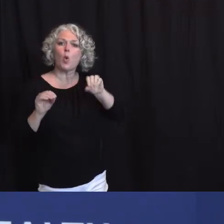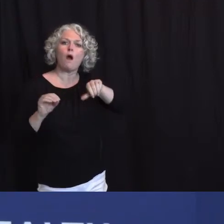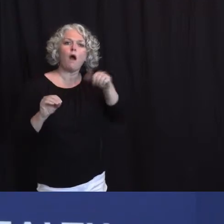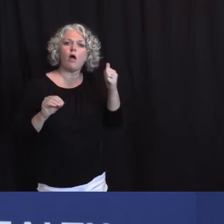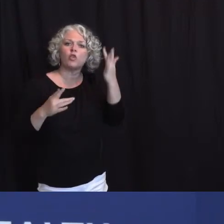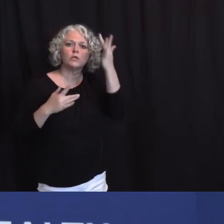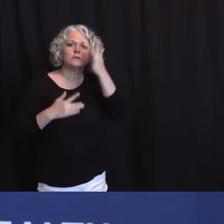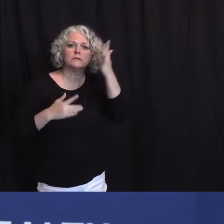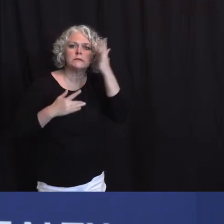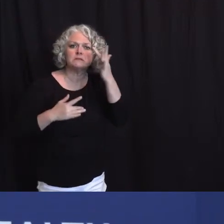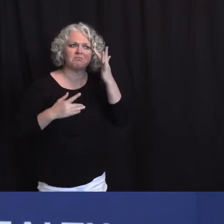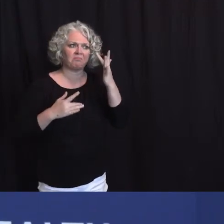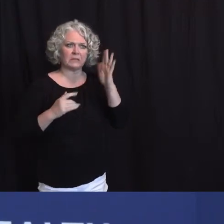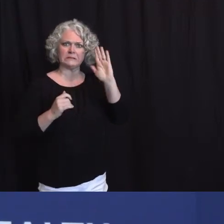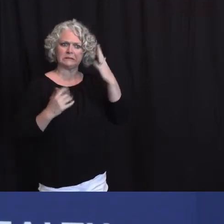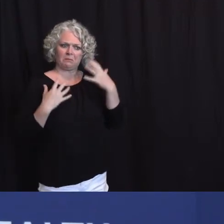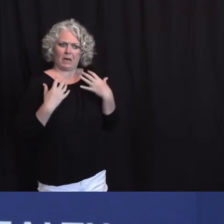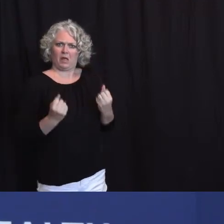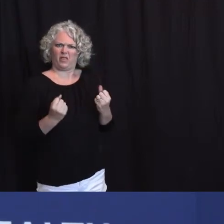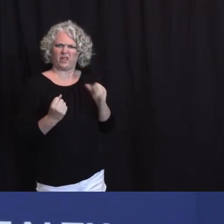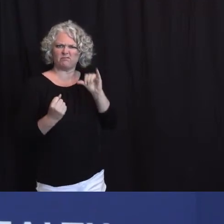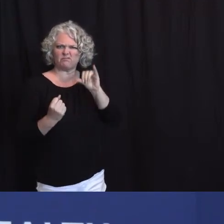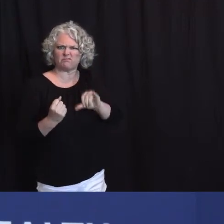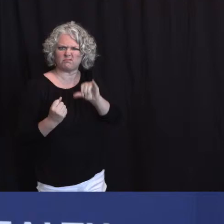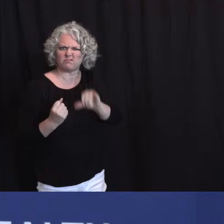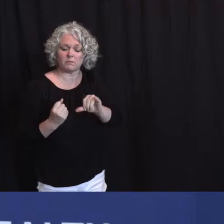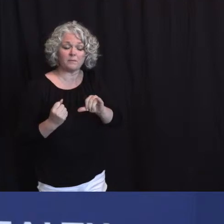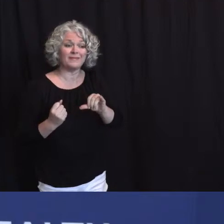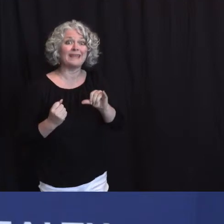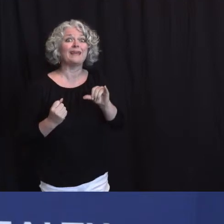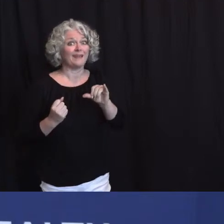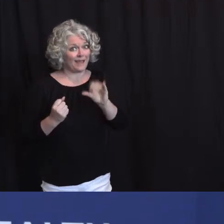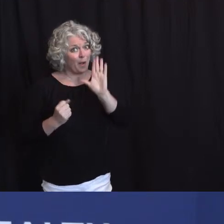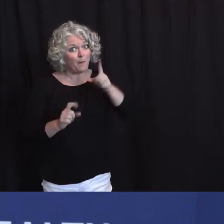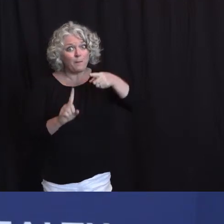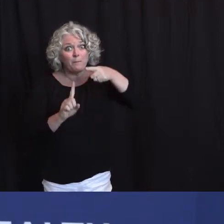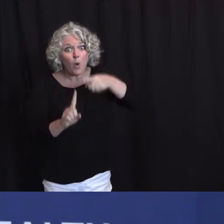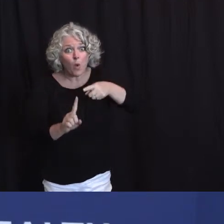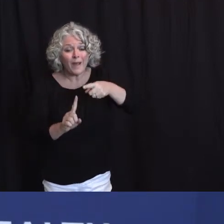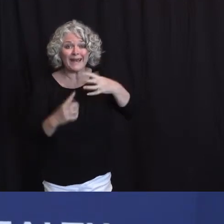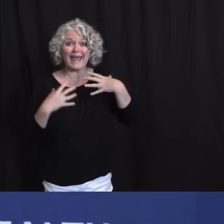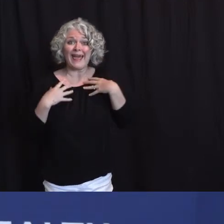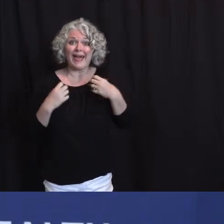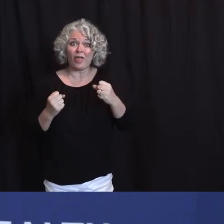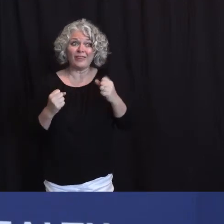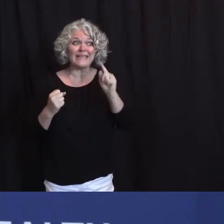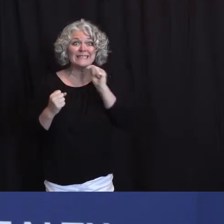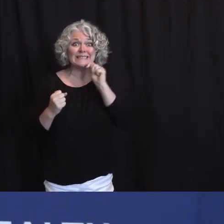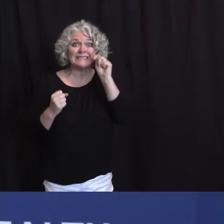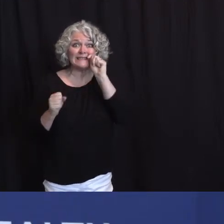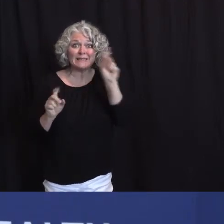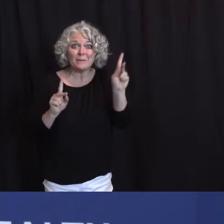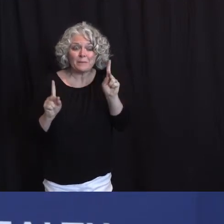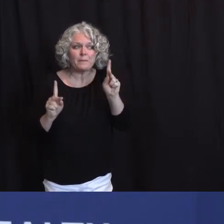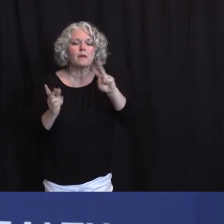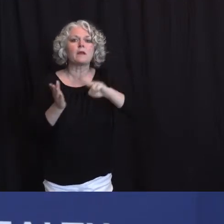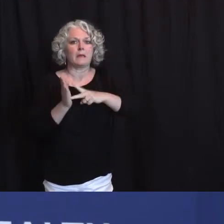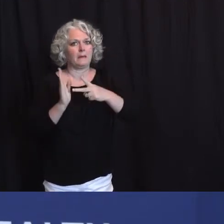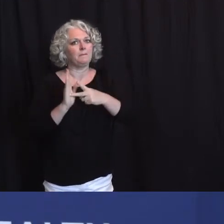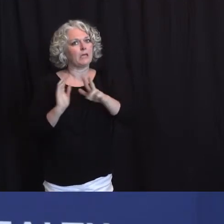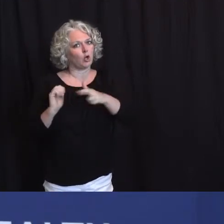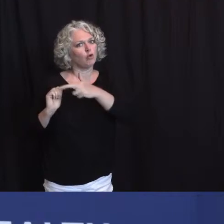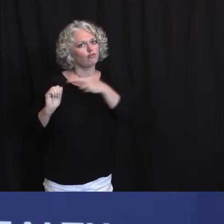of COVID-19, which demonstrated that healthy adolescents are also at risk for severe